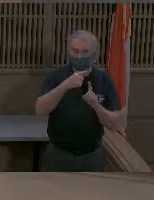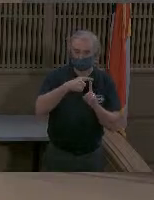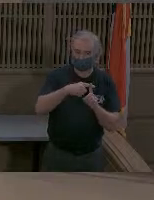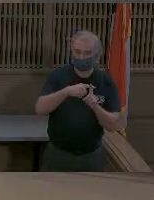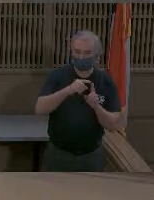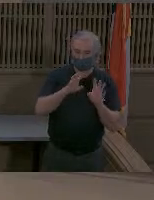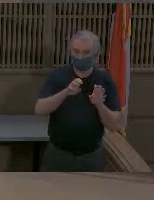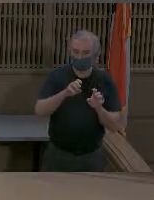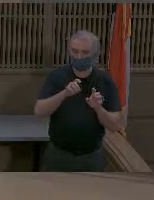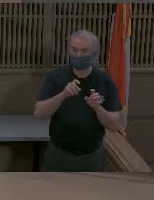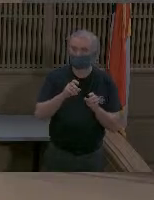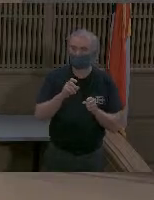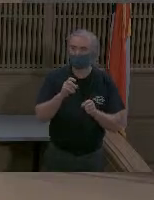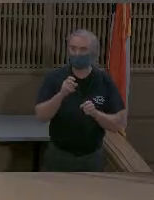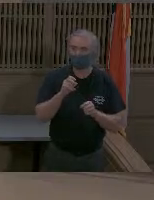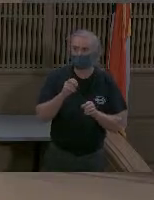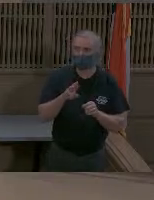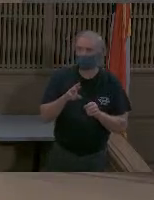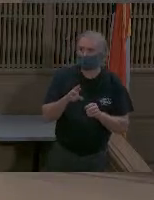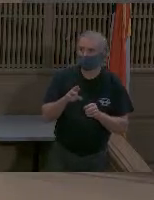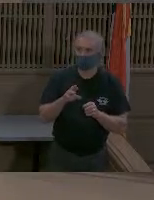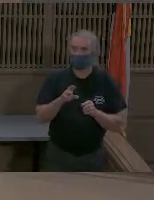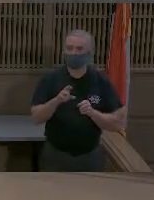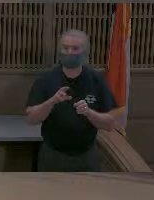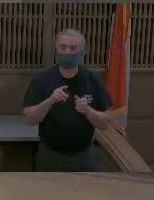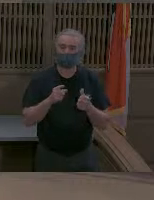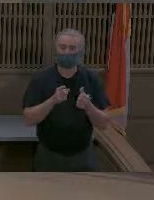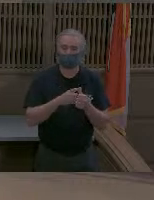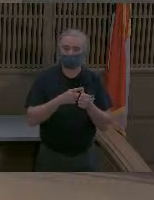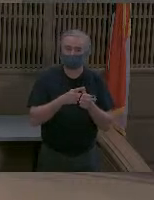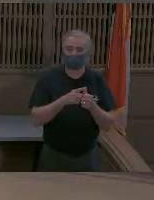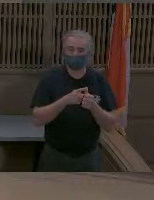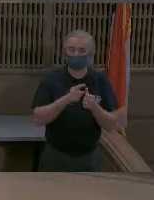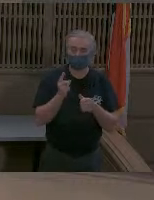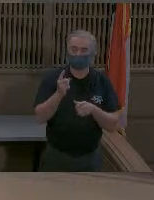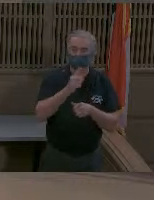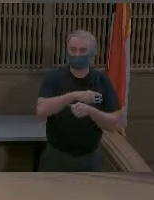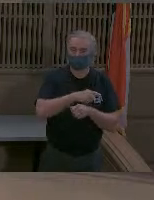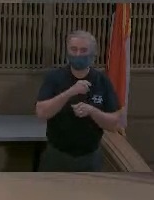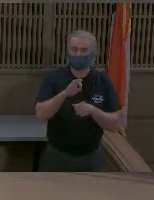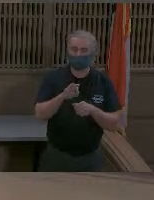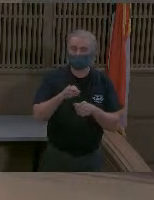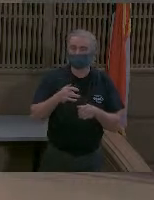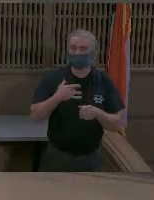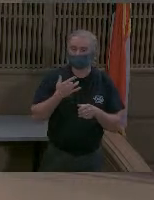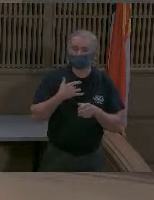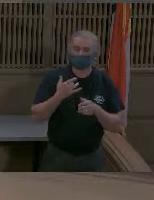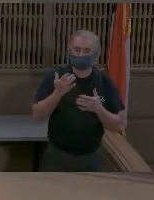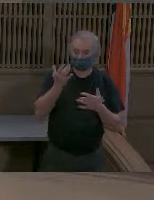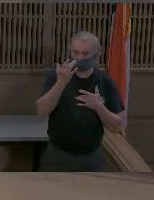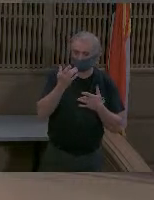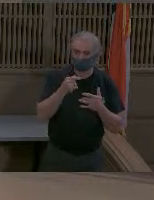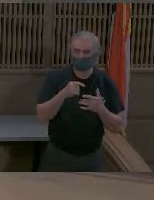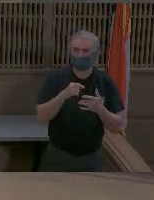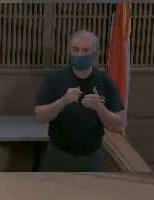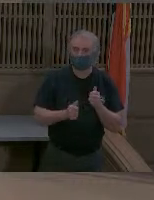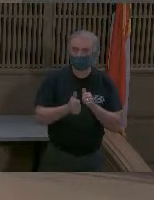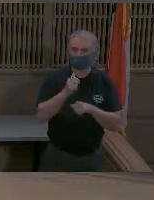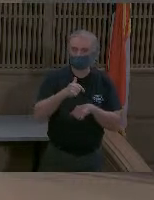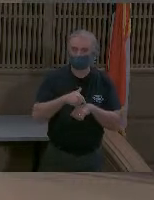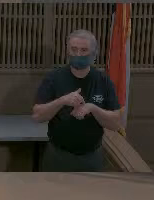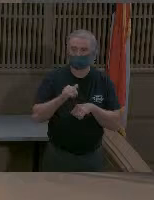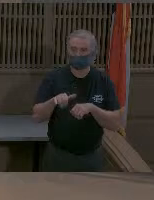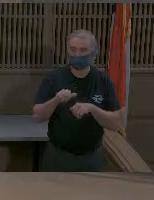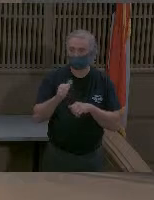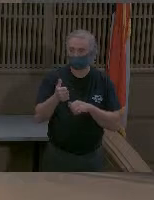first appearance of COVID symptoms, whichever one of those comes first. But generally, it's 10 days. There are